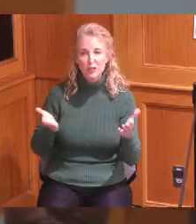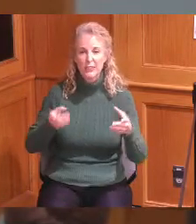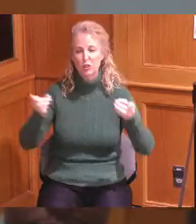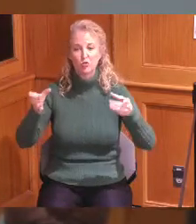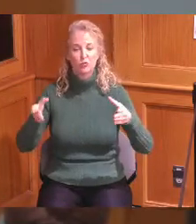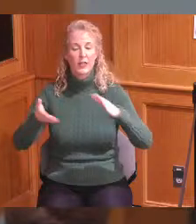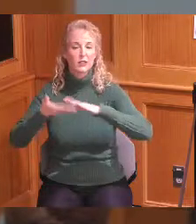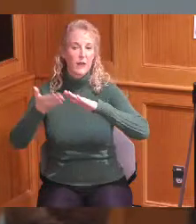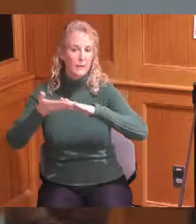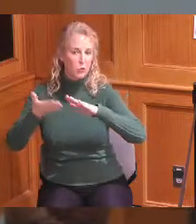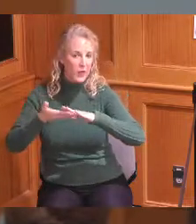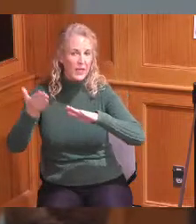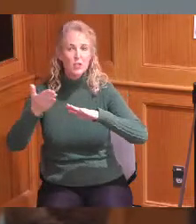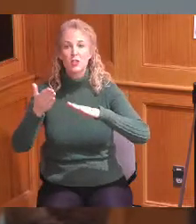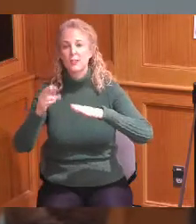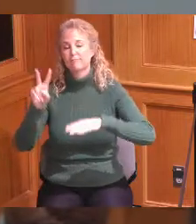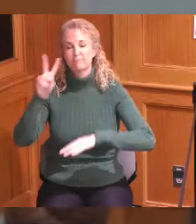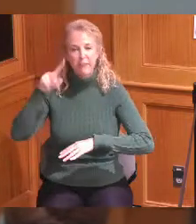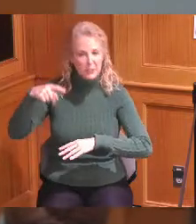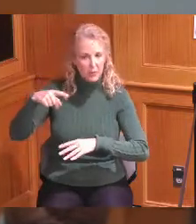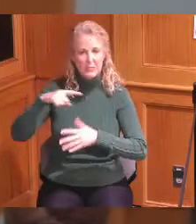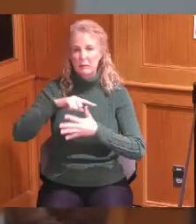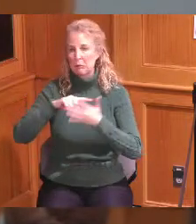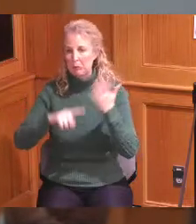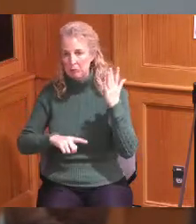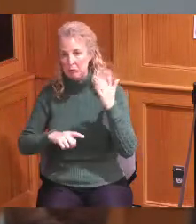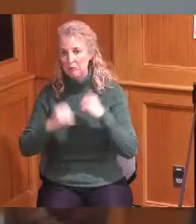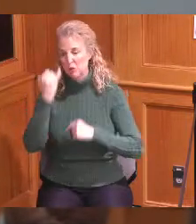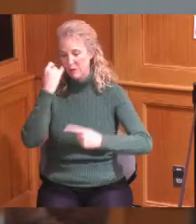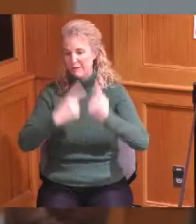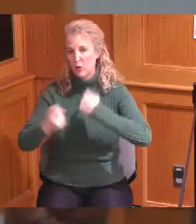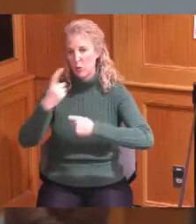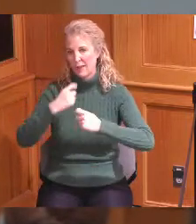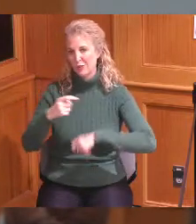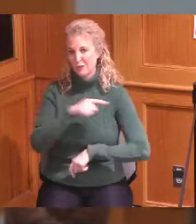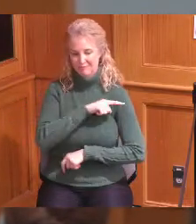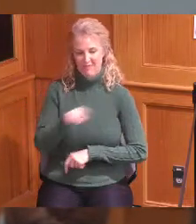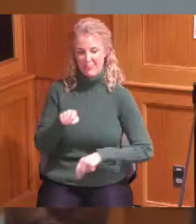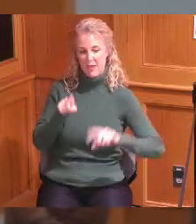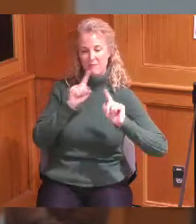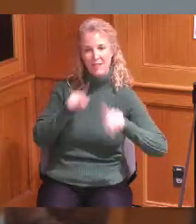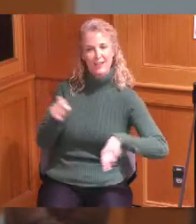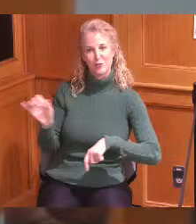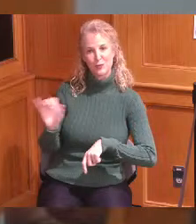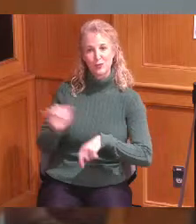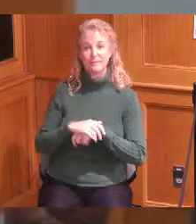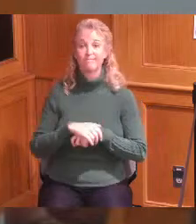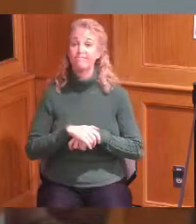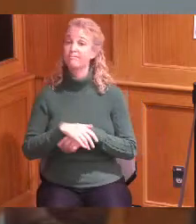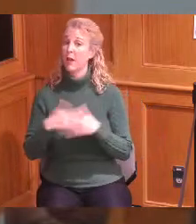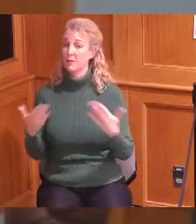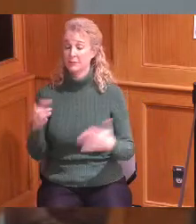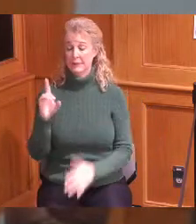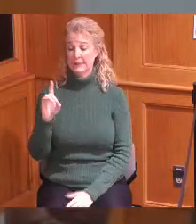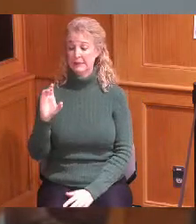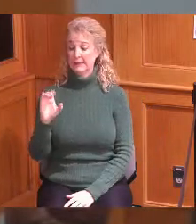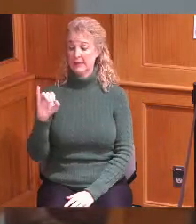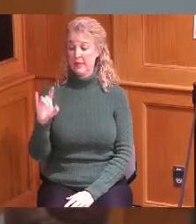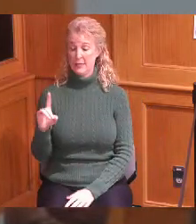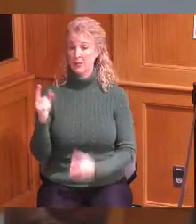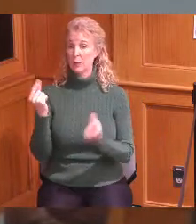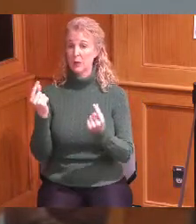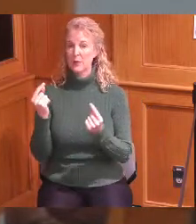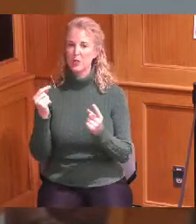Operations, and David Visman, who's the Vice President of Operations. And if any questions come up, they can also help out. But DCID is a special